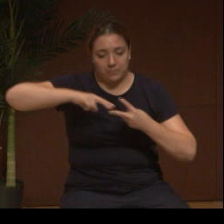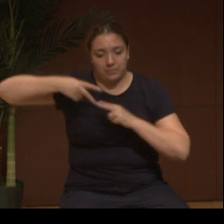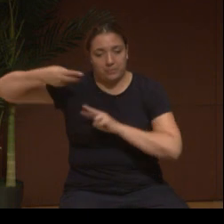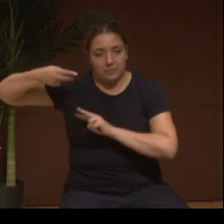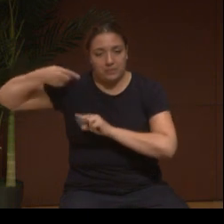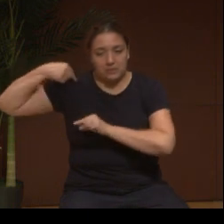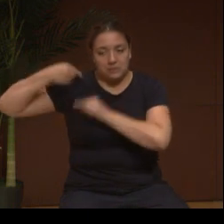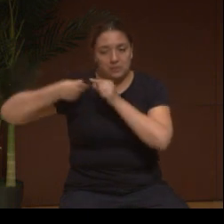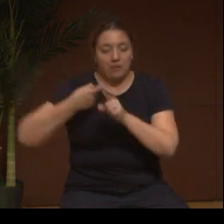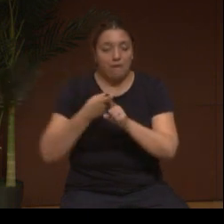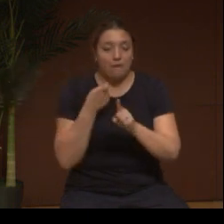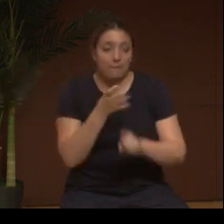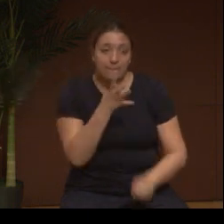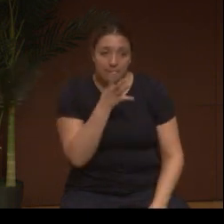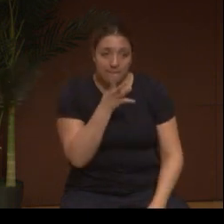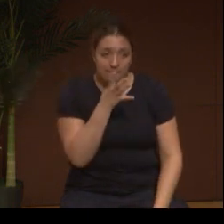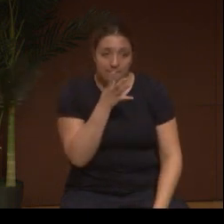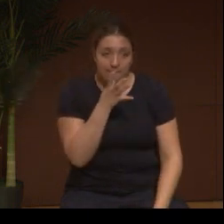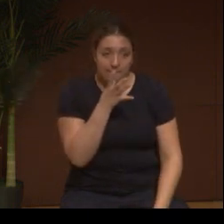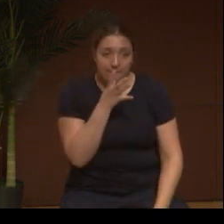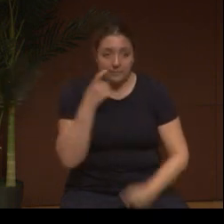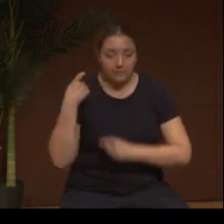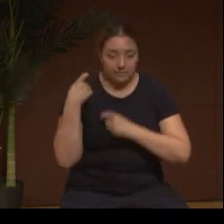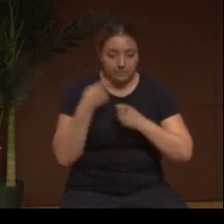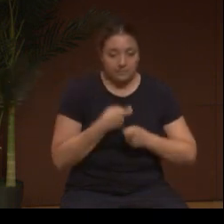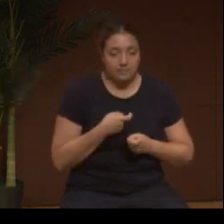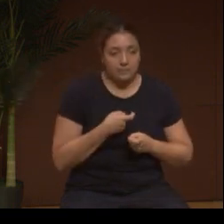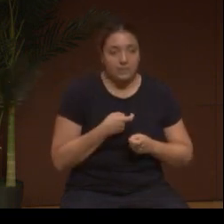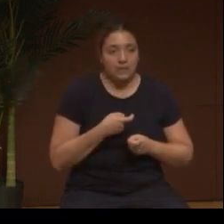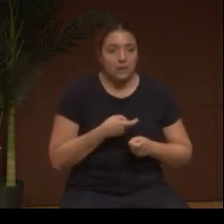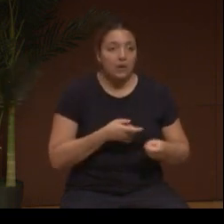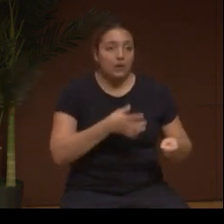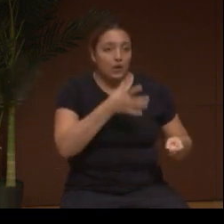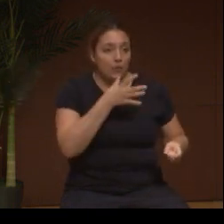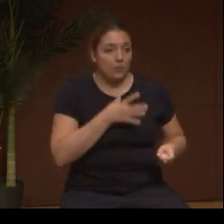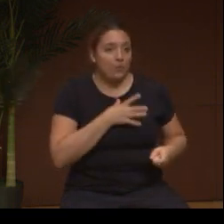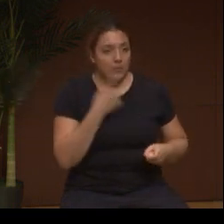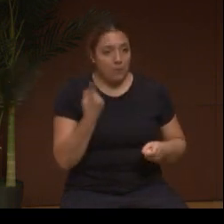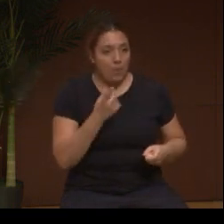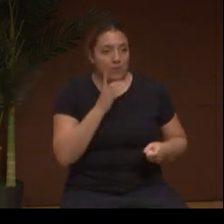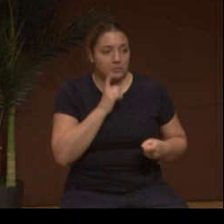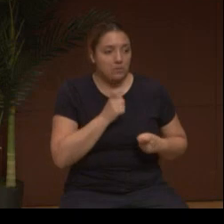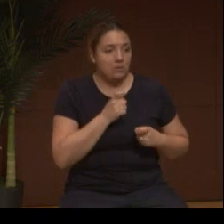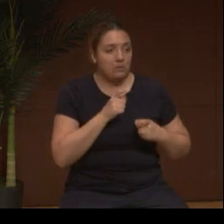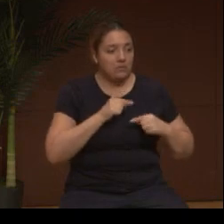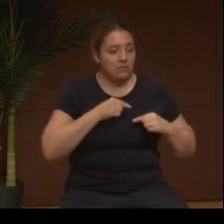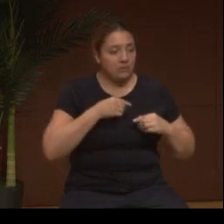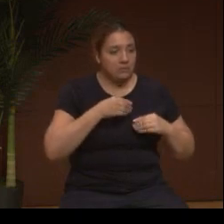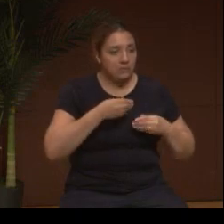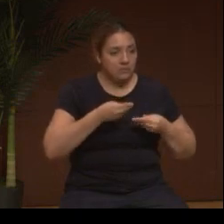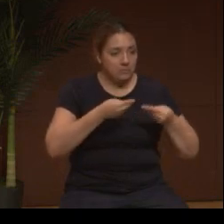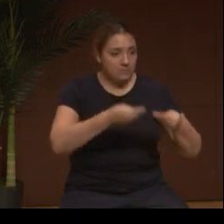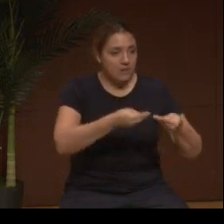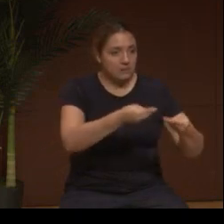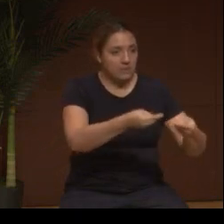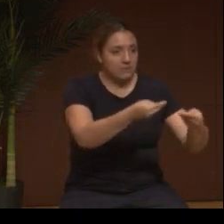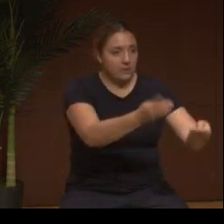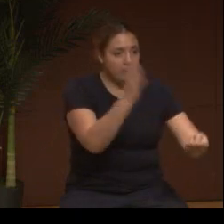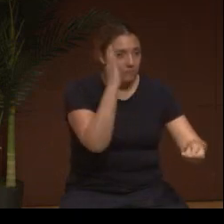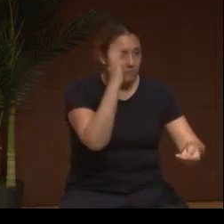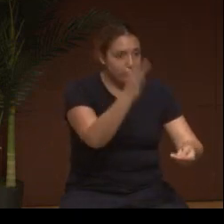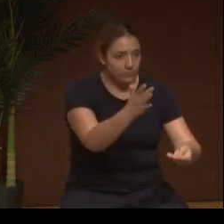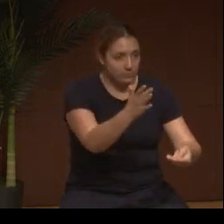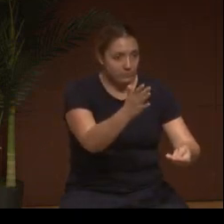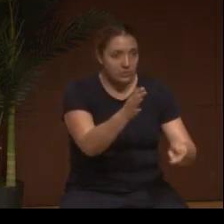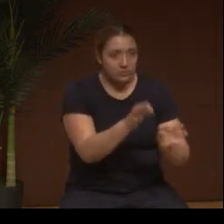mother. Okay, and women pass it to future generations. Okay, it is excellent for understanding about your mother's